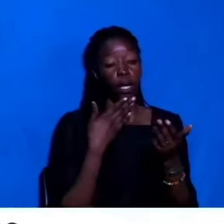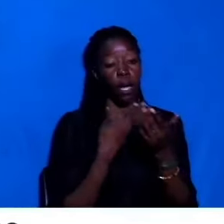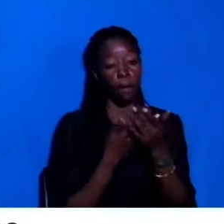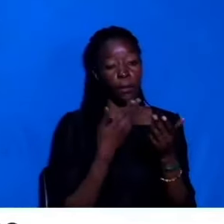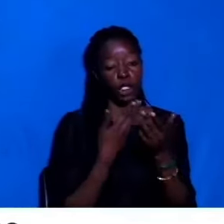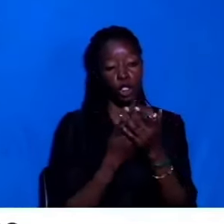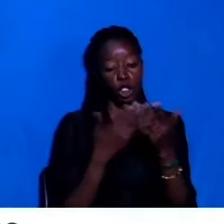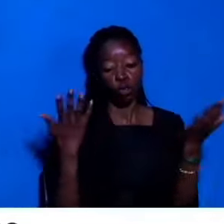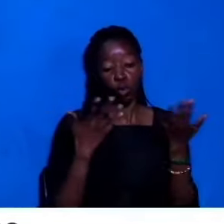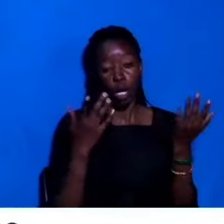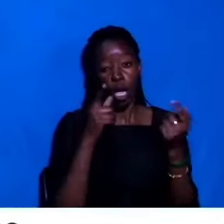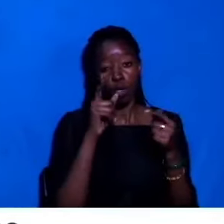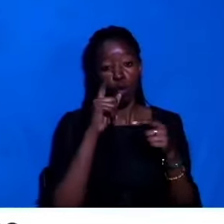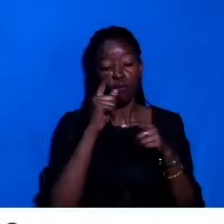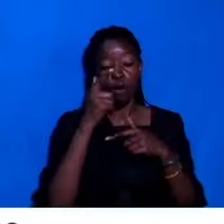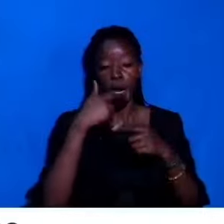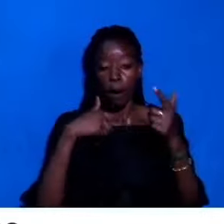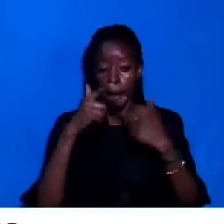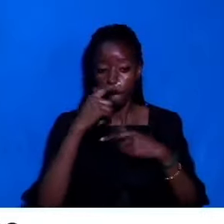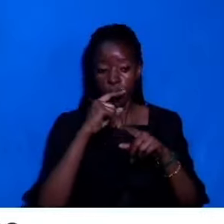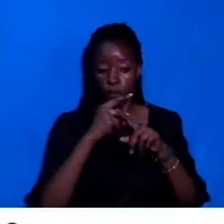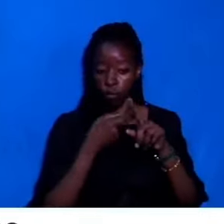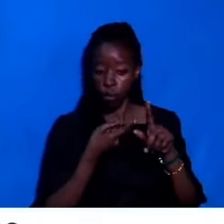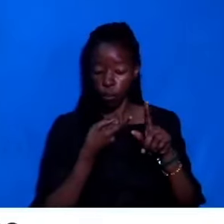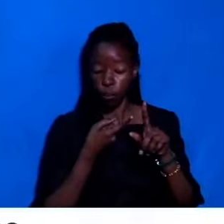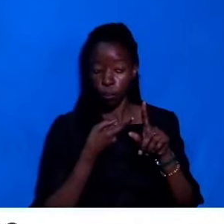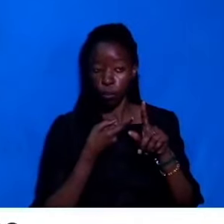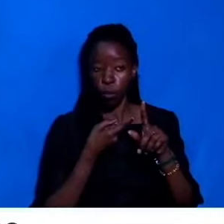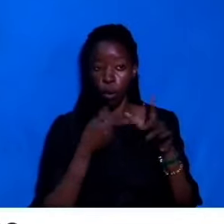from, where you are, and what